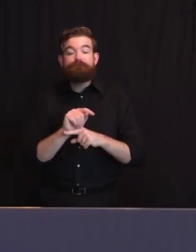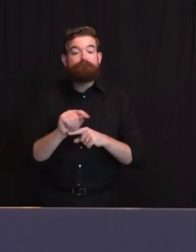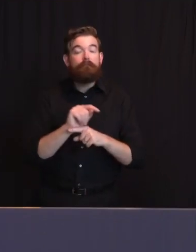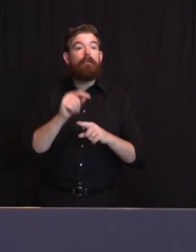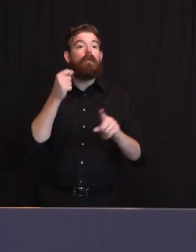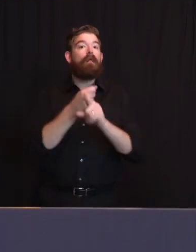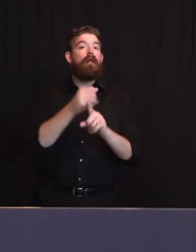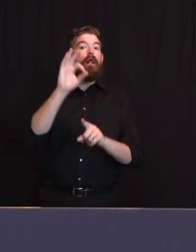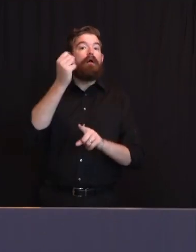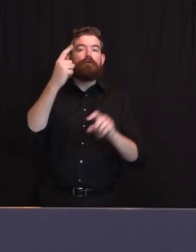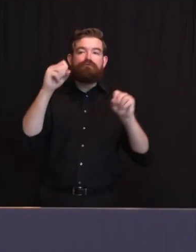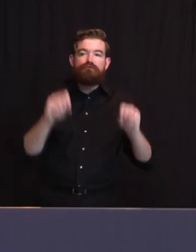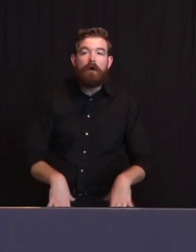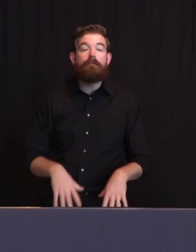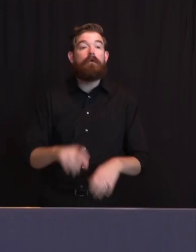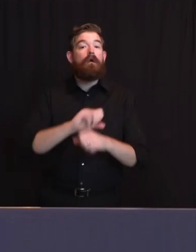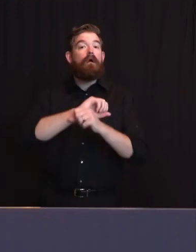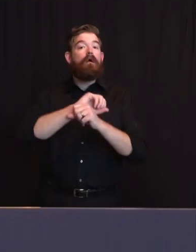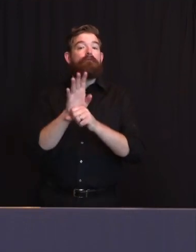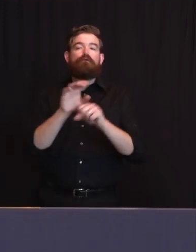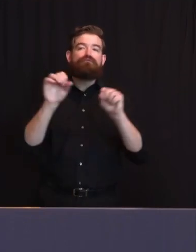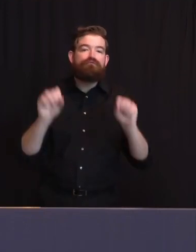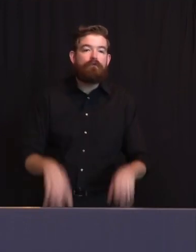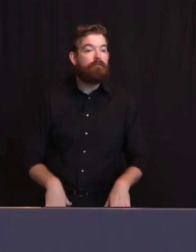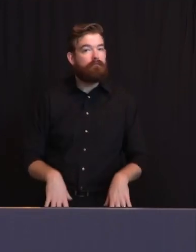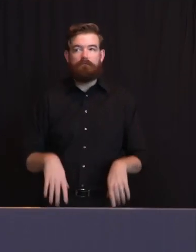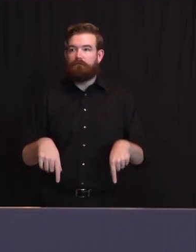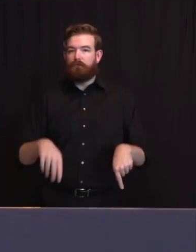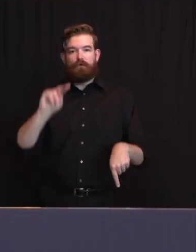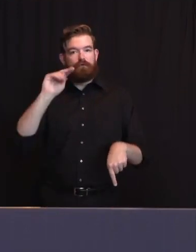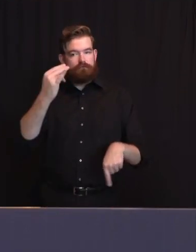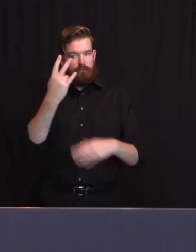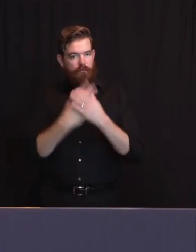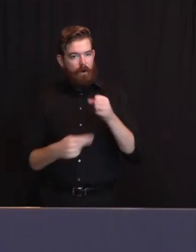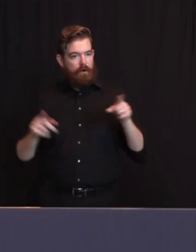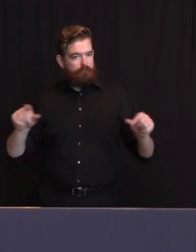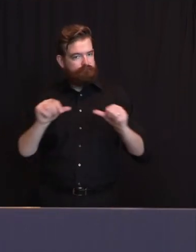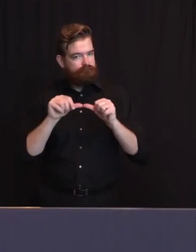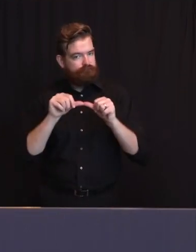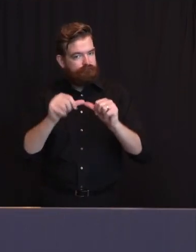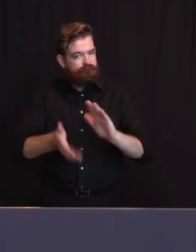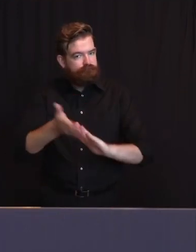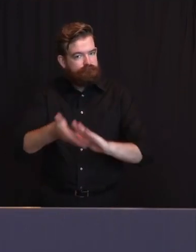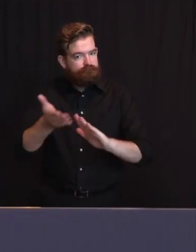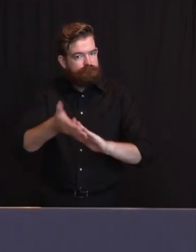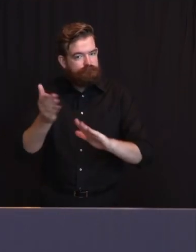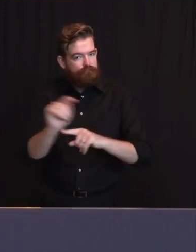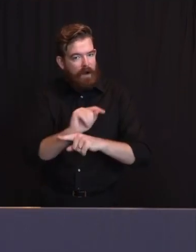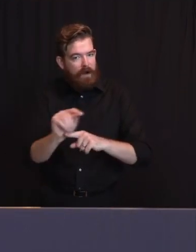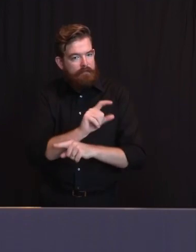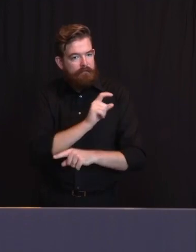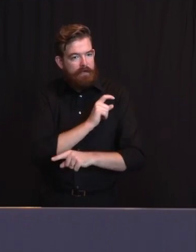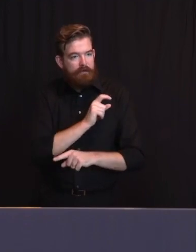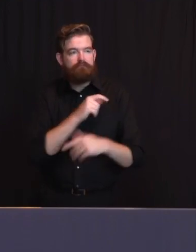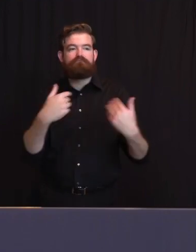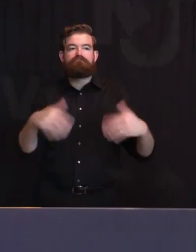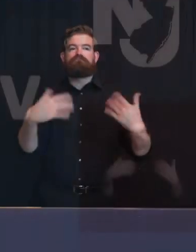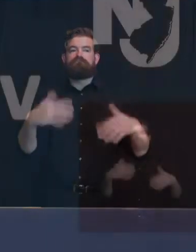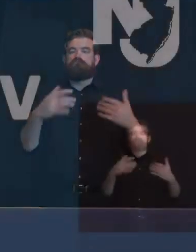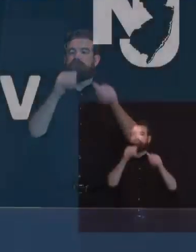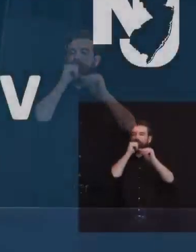cool. And so to each and every one of those graduates, God bless you all, stay safe, and thank you for your service to our